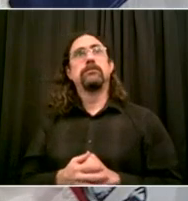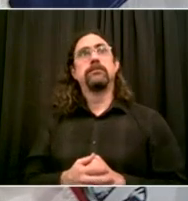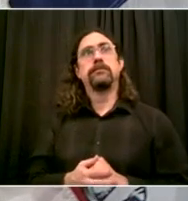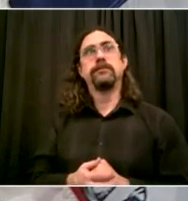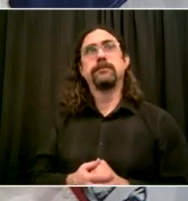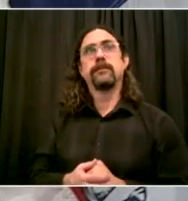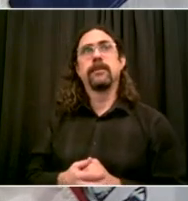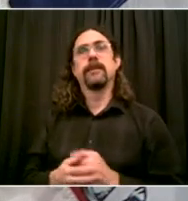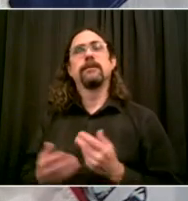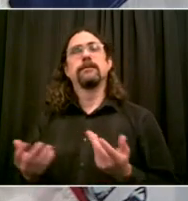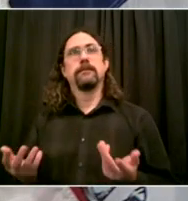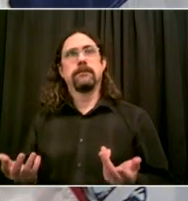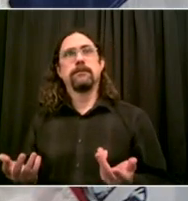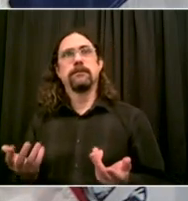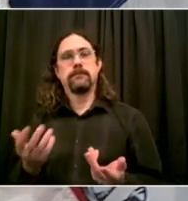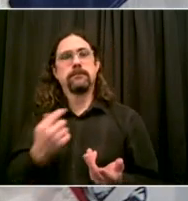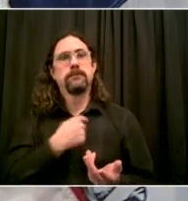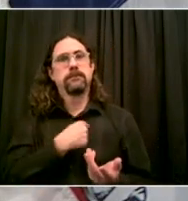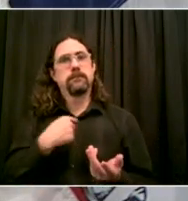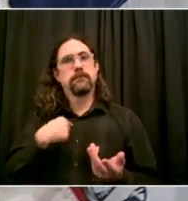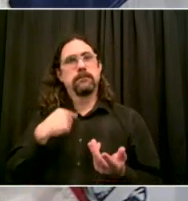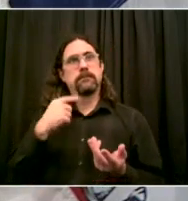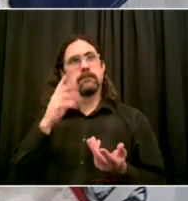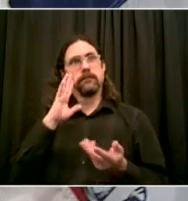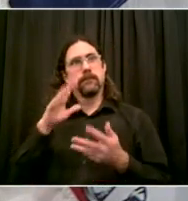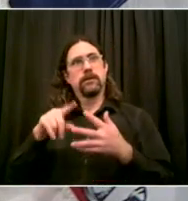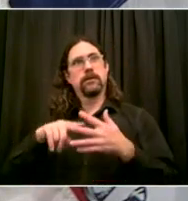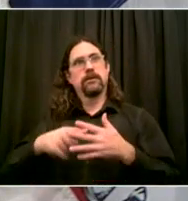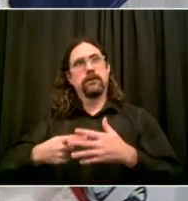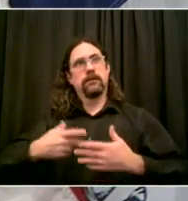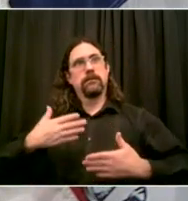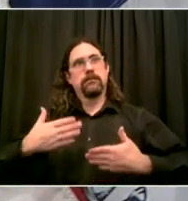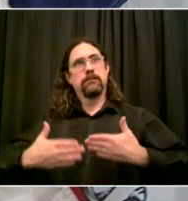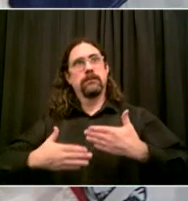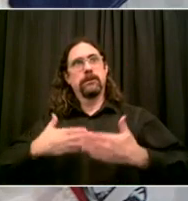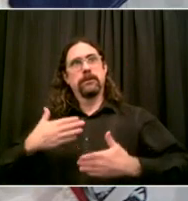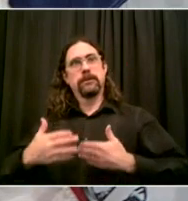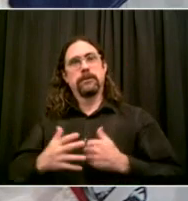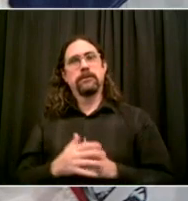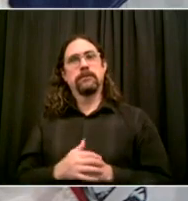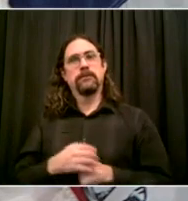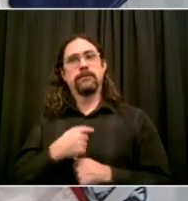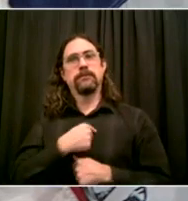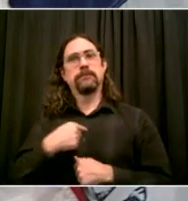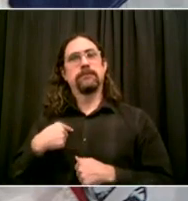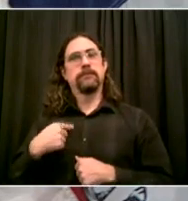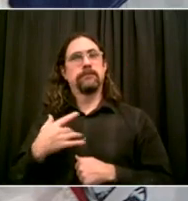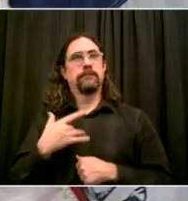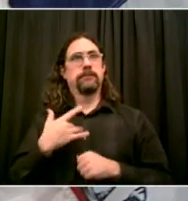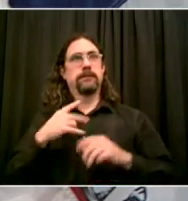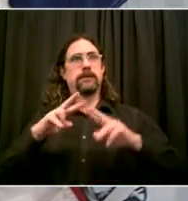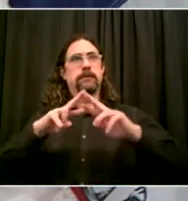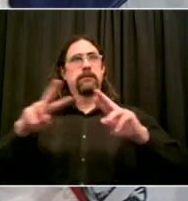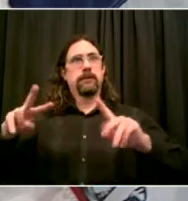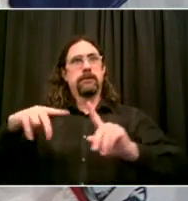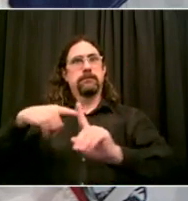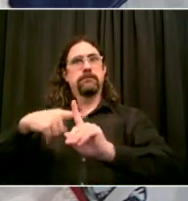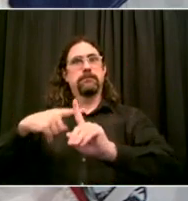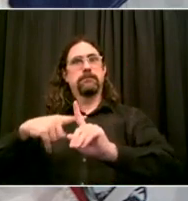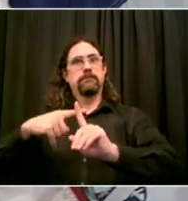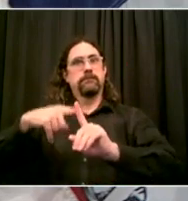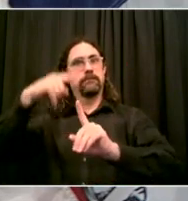Tremendously hopeful about the kind of stimulus that a Biden administration would do, but even the fact that there will be a Biden administration is